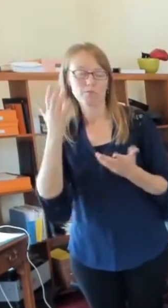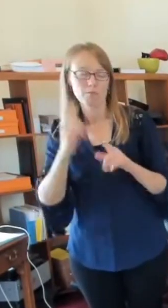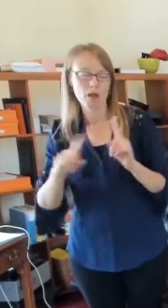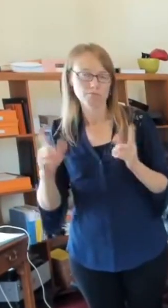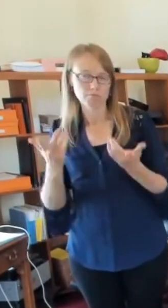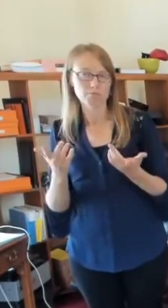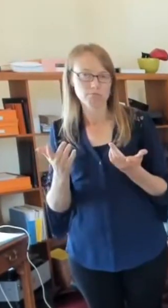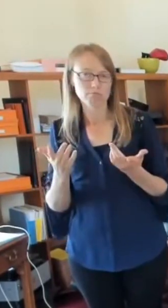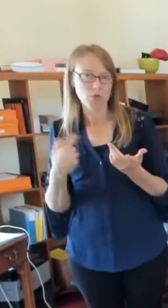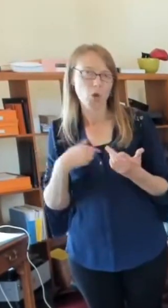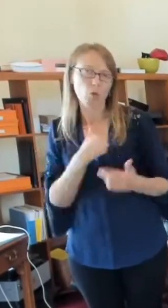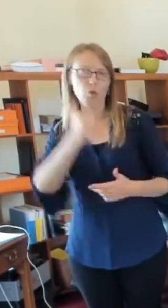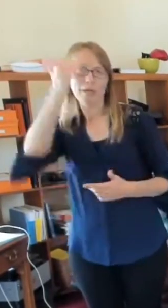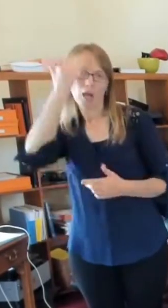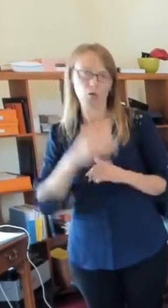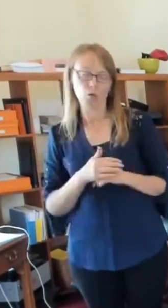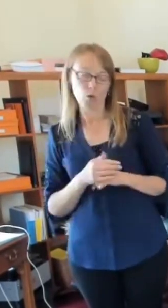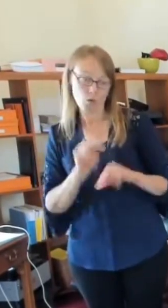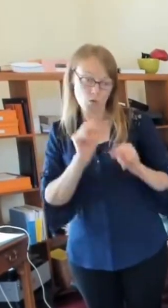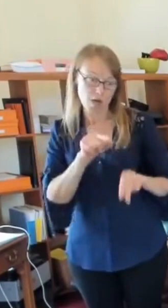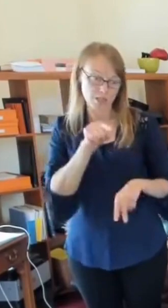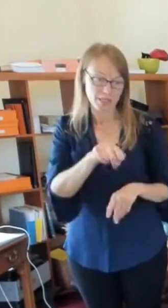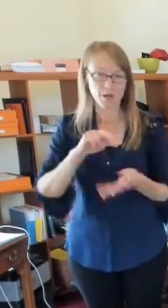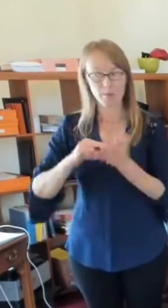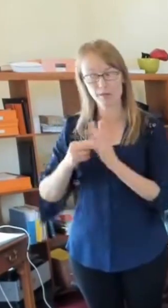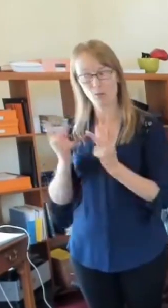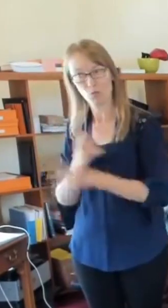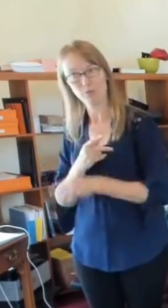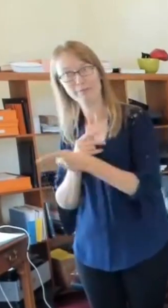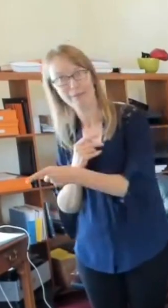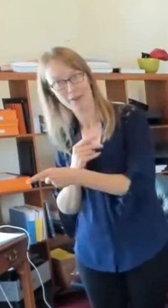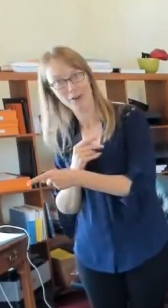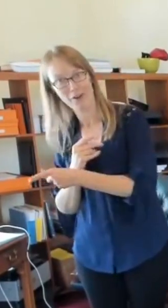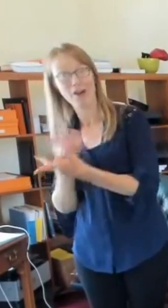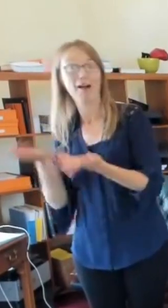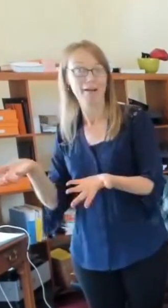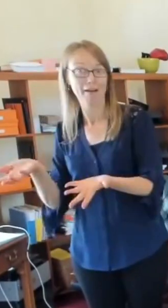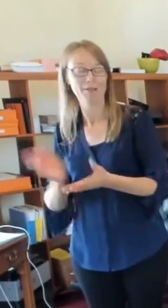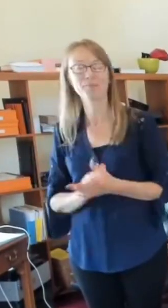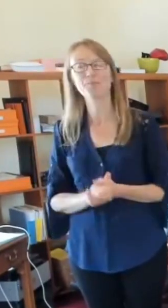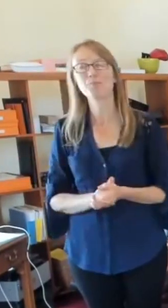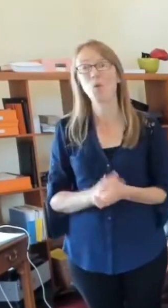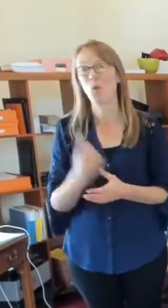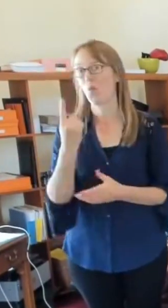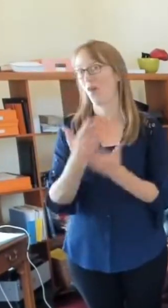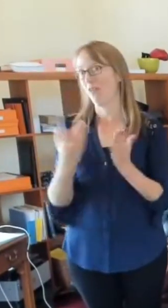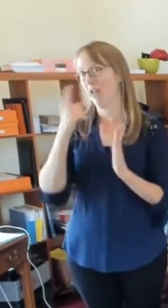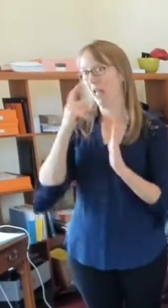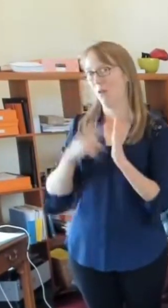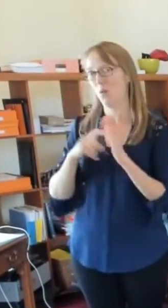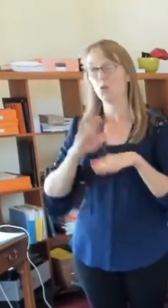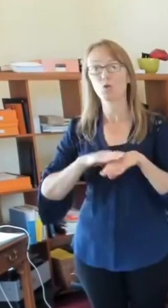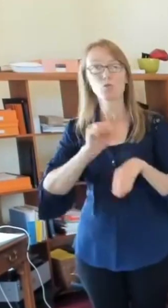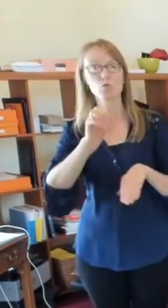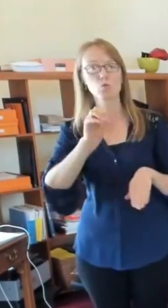know, I saw an interesting thing on social media over the weekend, and that was that